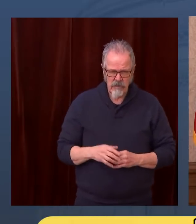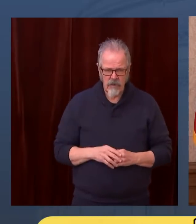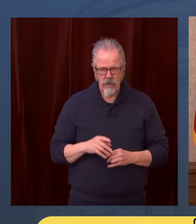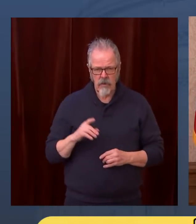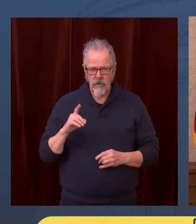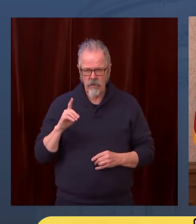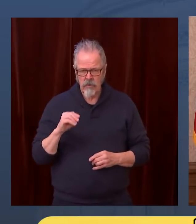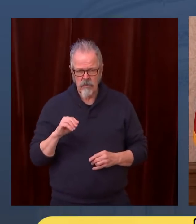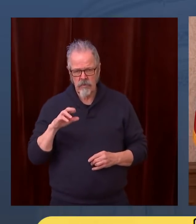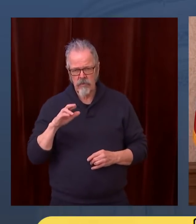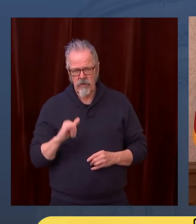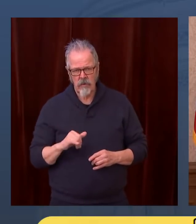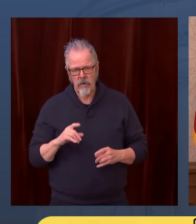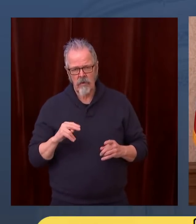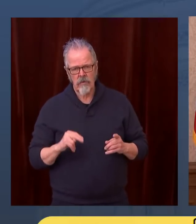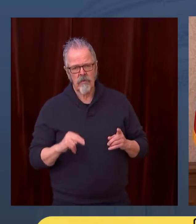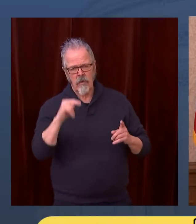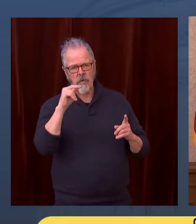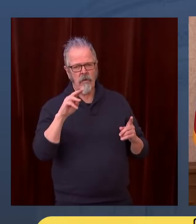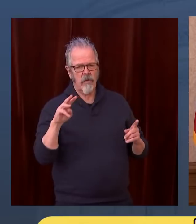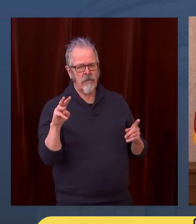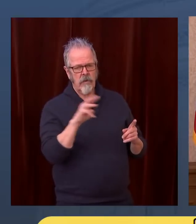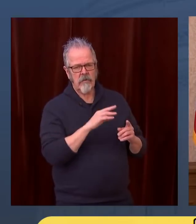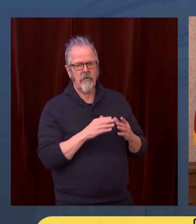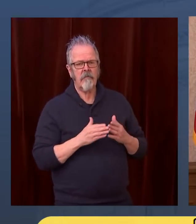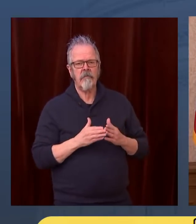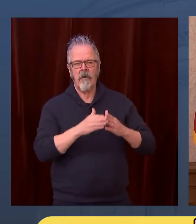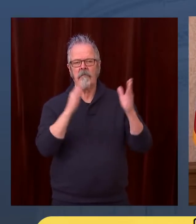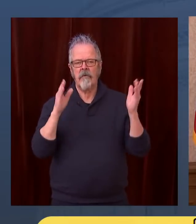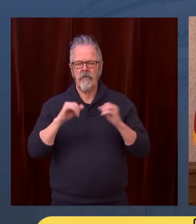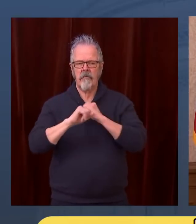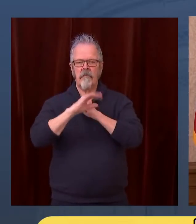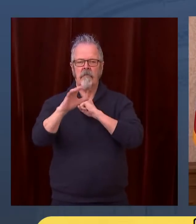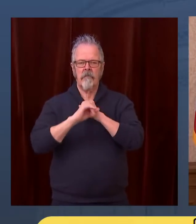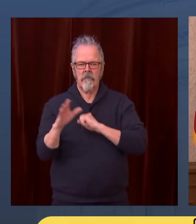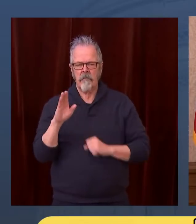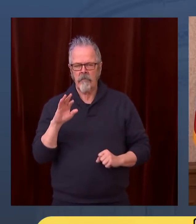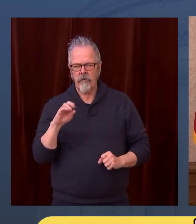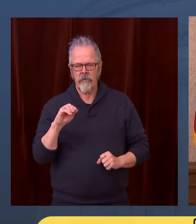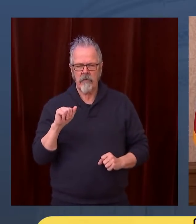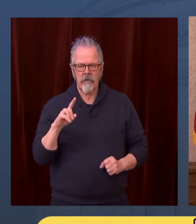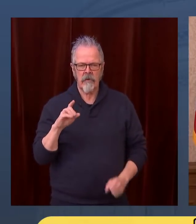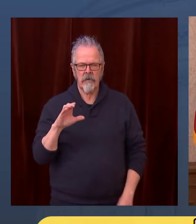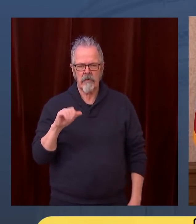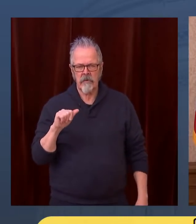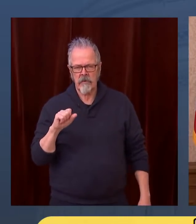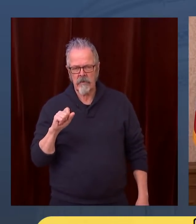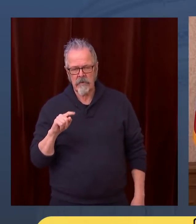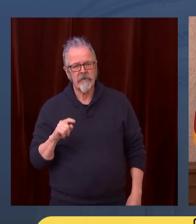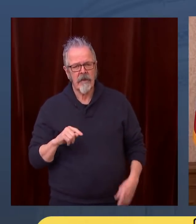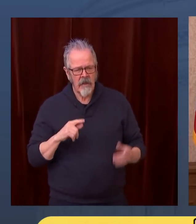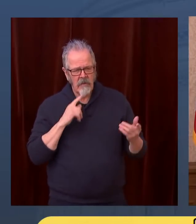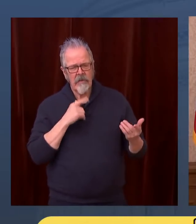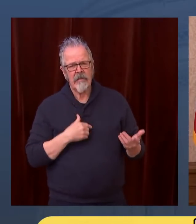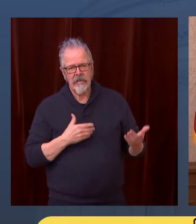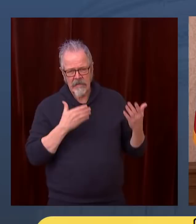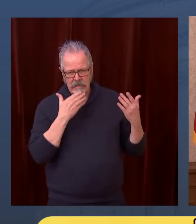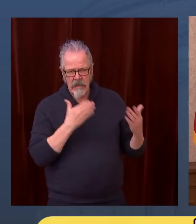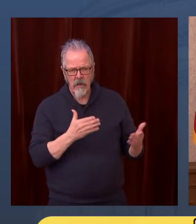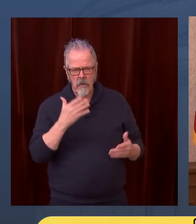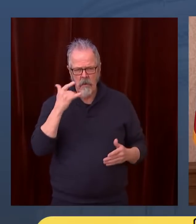Public Broadcasting. Go ahead, Dory. Thank you for taking my question. Why wasn't a county-by-county